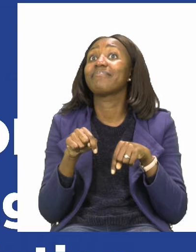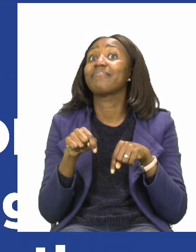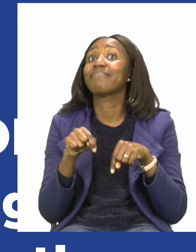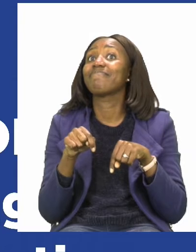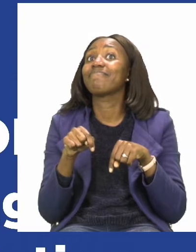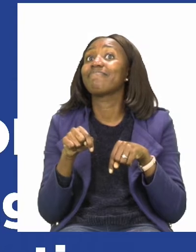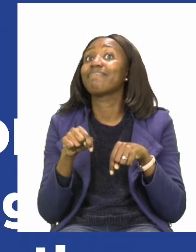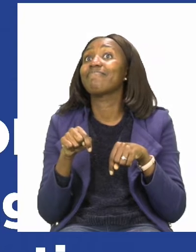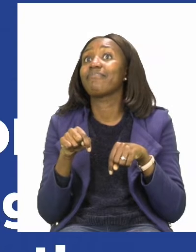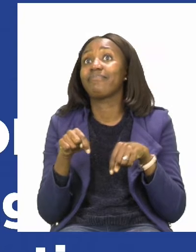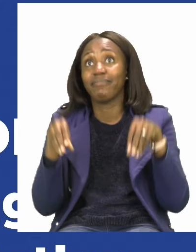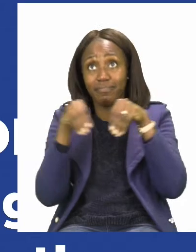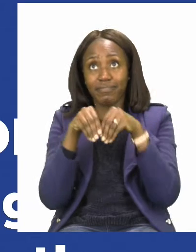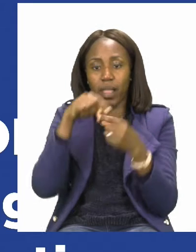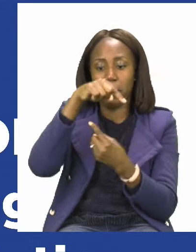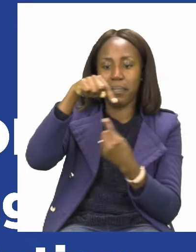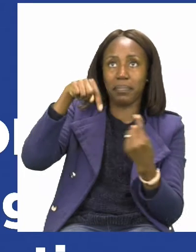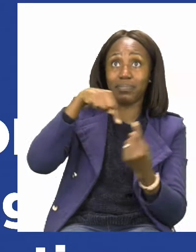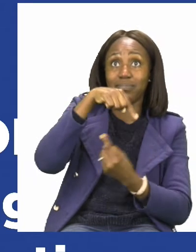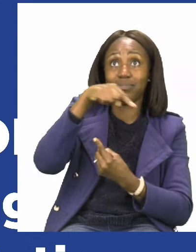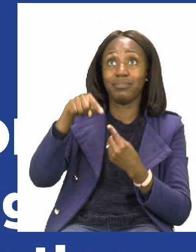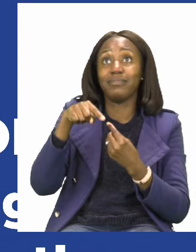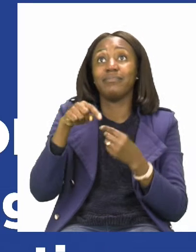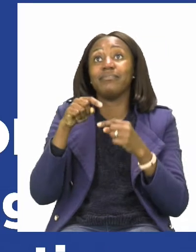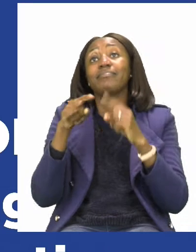be doing recycling and